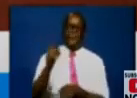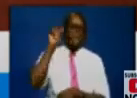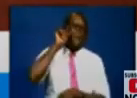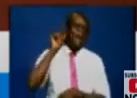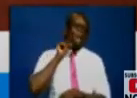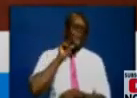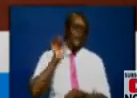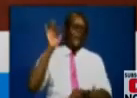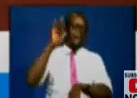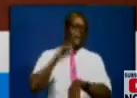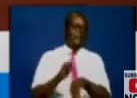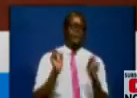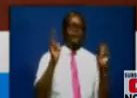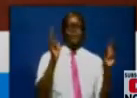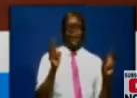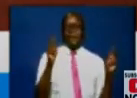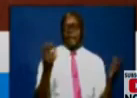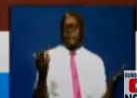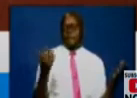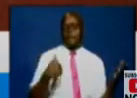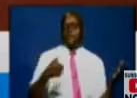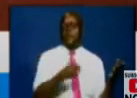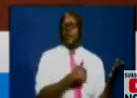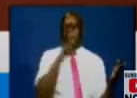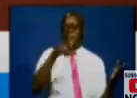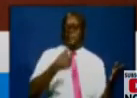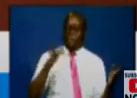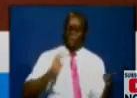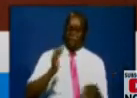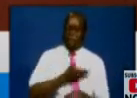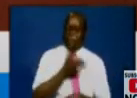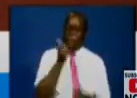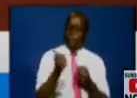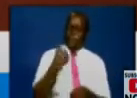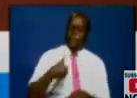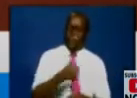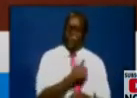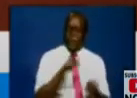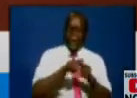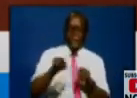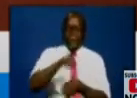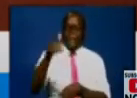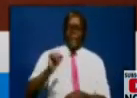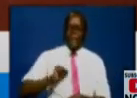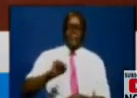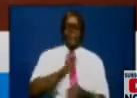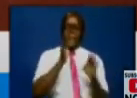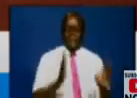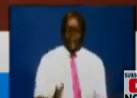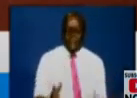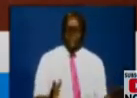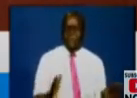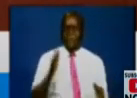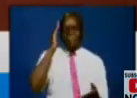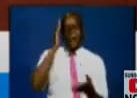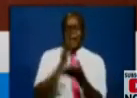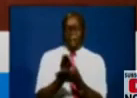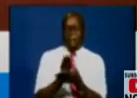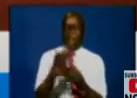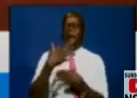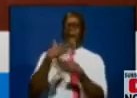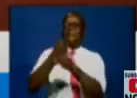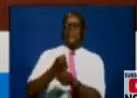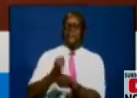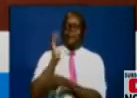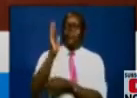sensitive matter. And we have to have a committee which we, as other senators, actually believe and trust that they